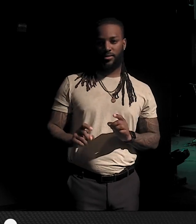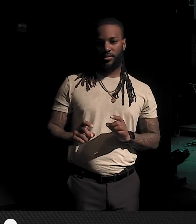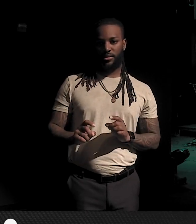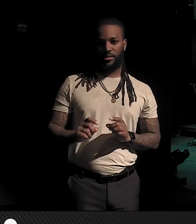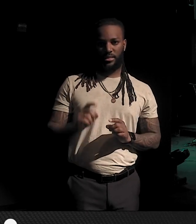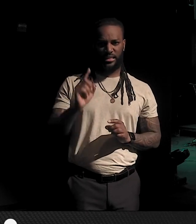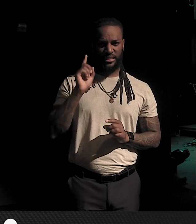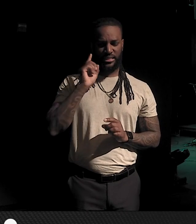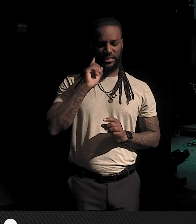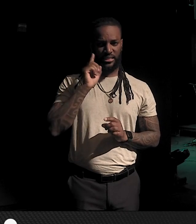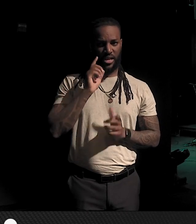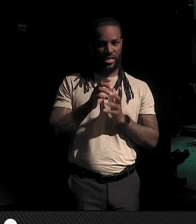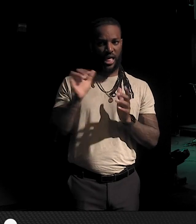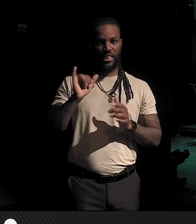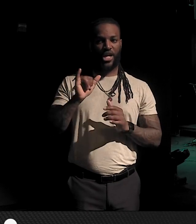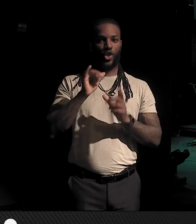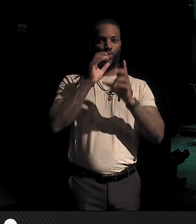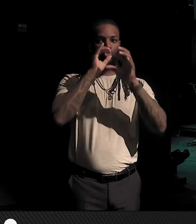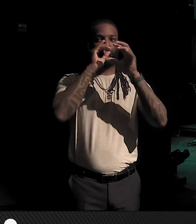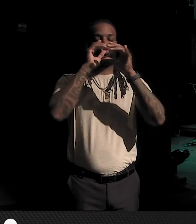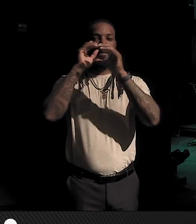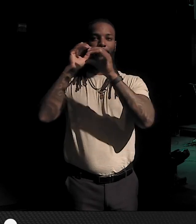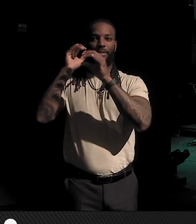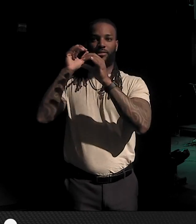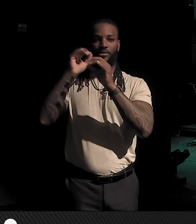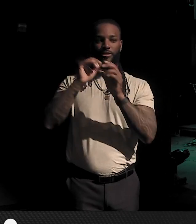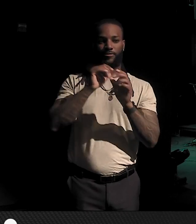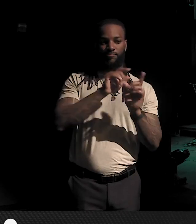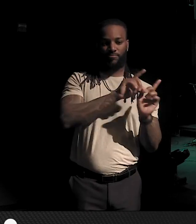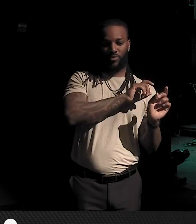sounds an awful lot like those trumpets and like that lantern.